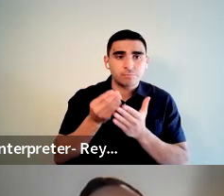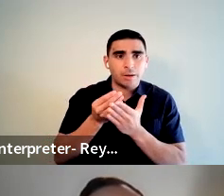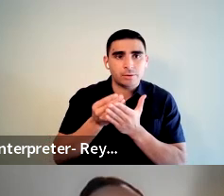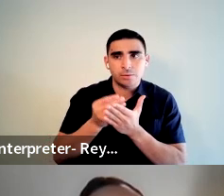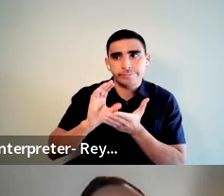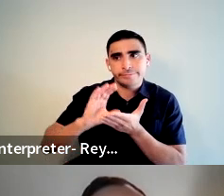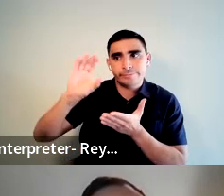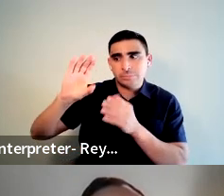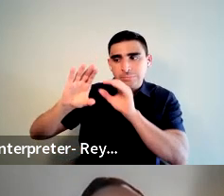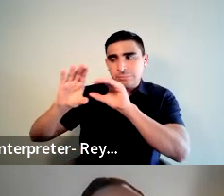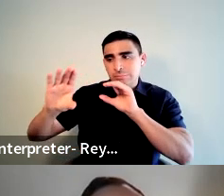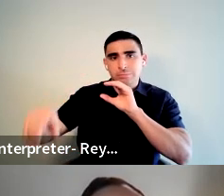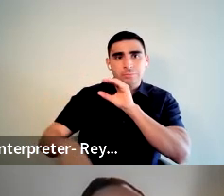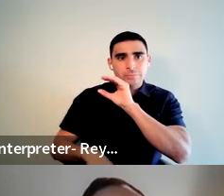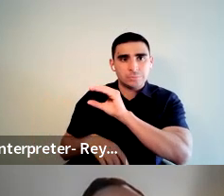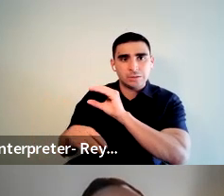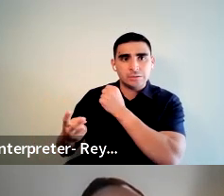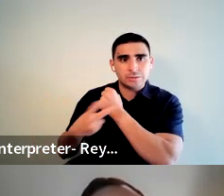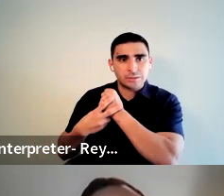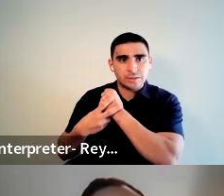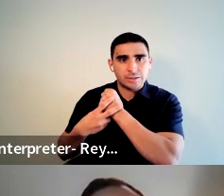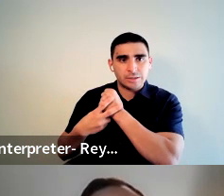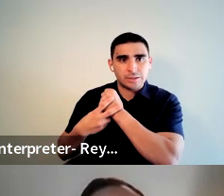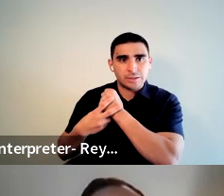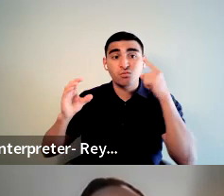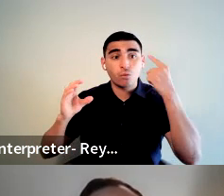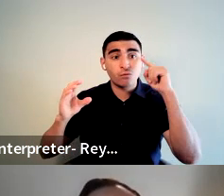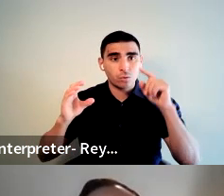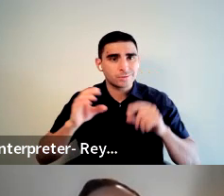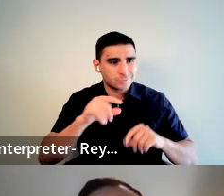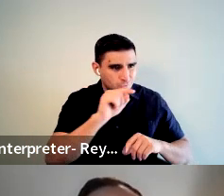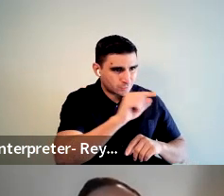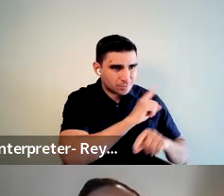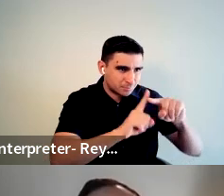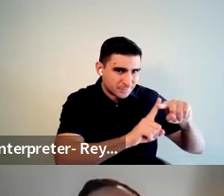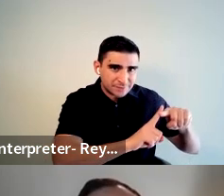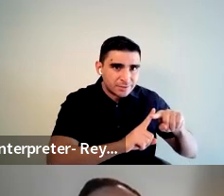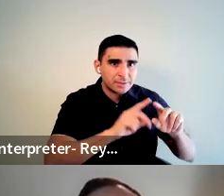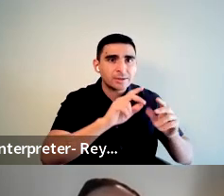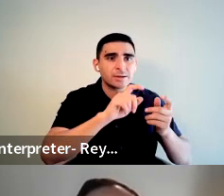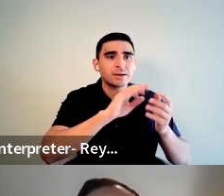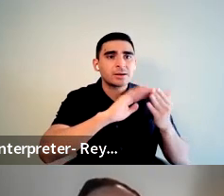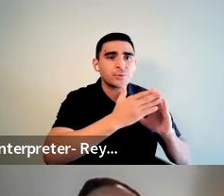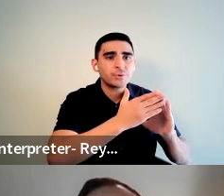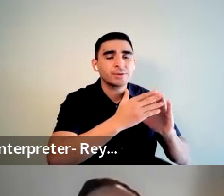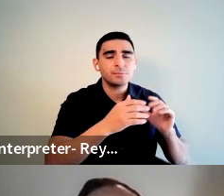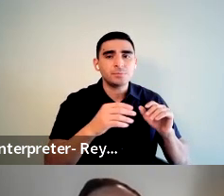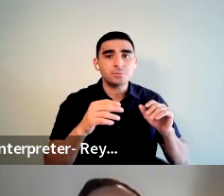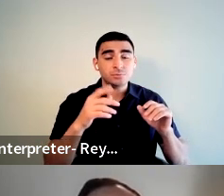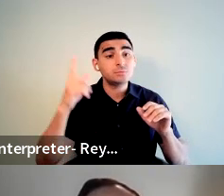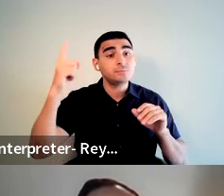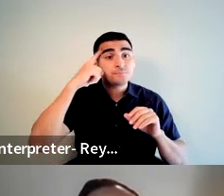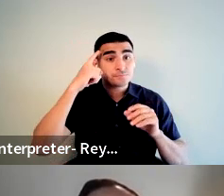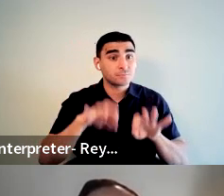able to let these communities know and be really smart in how we connect with them. But I think it's going to be